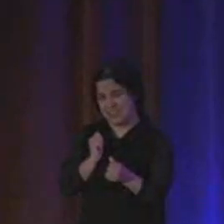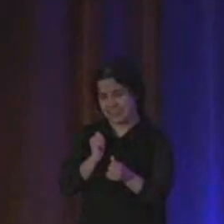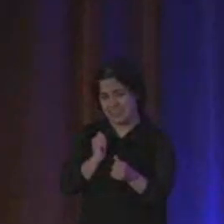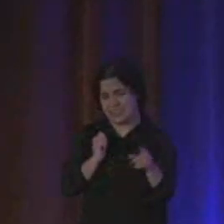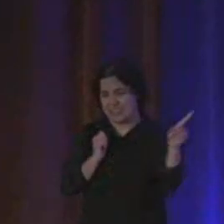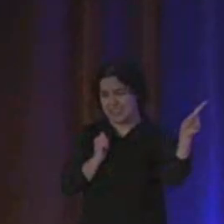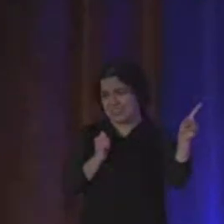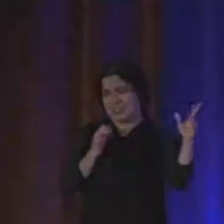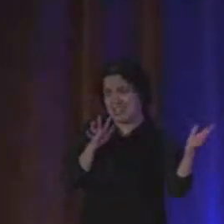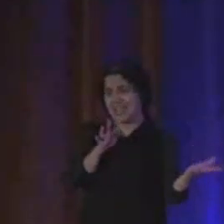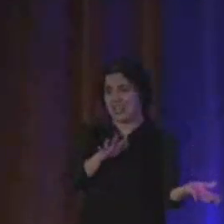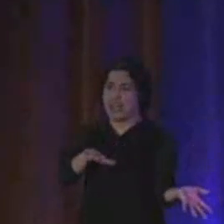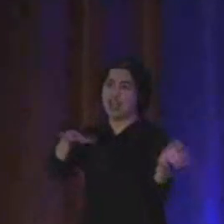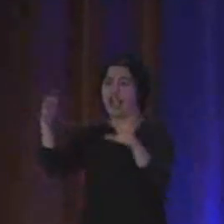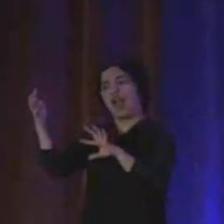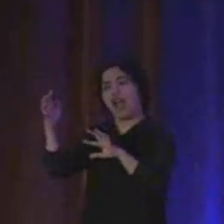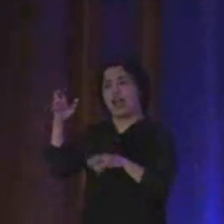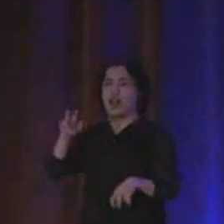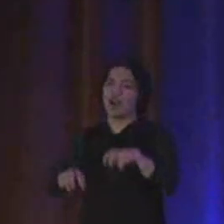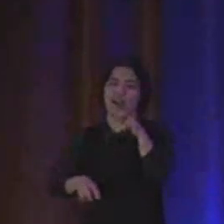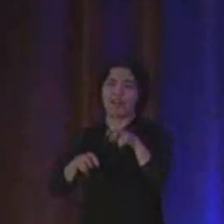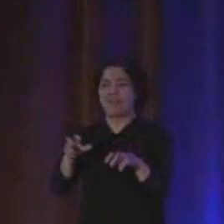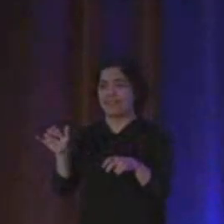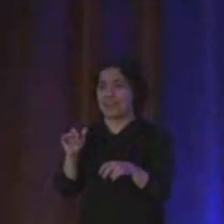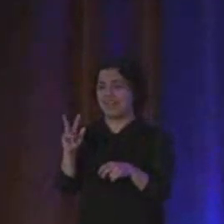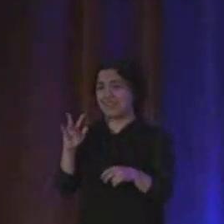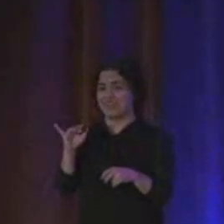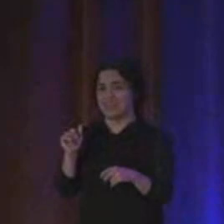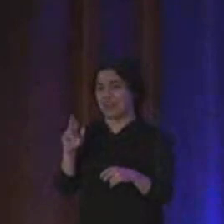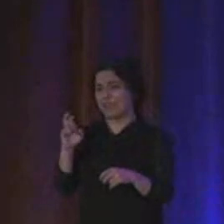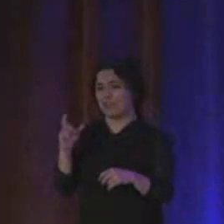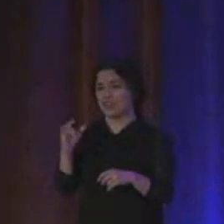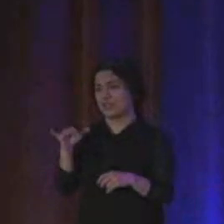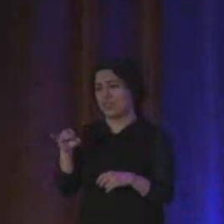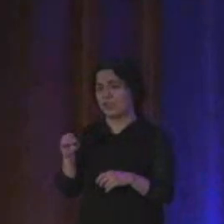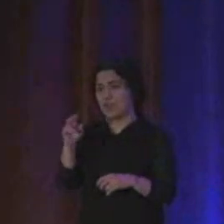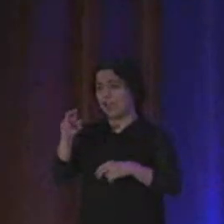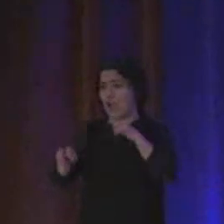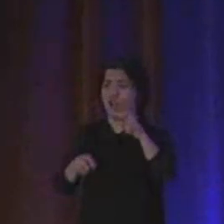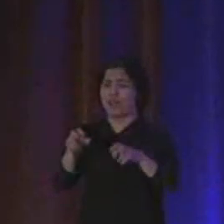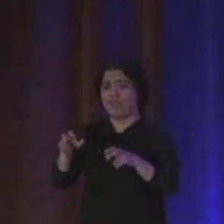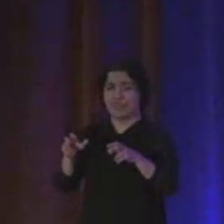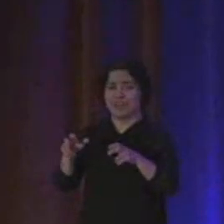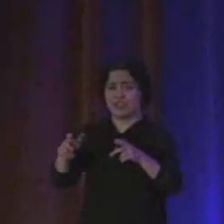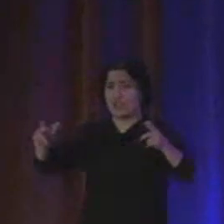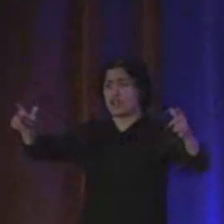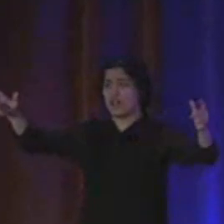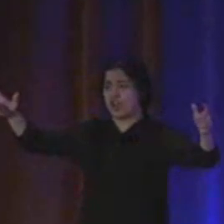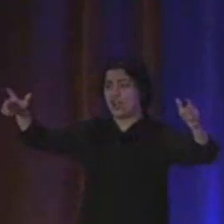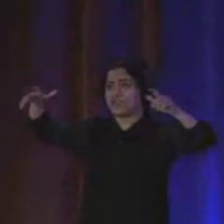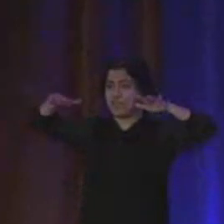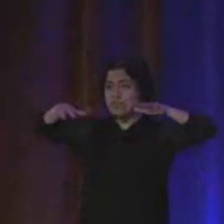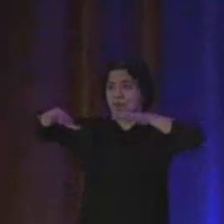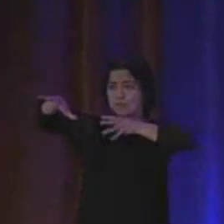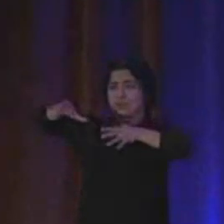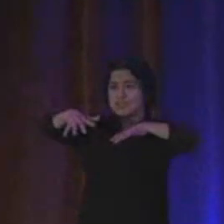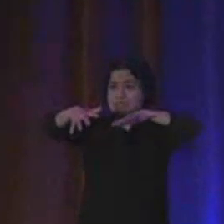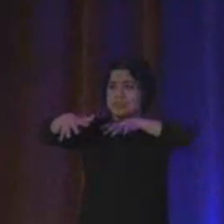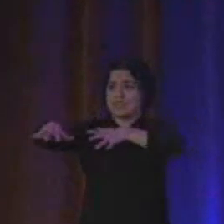chaotic carnivals like this Via Reggio Carnival that has some extremely large floats in